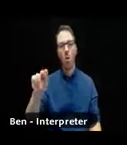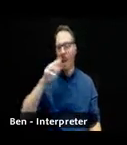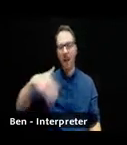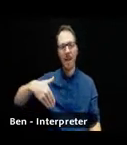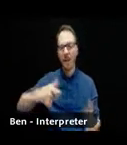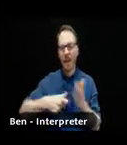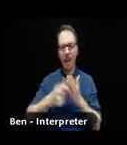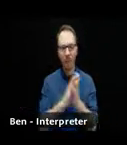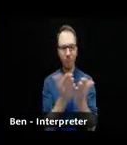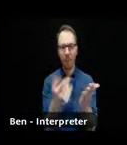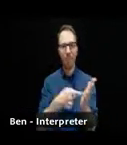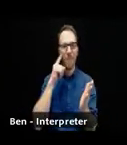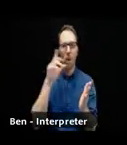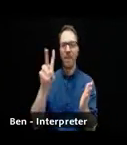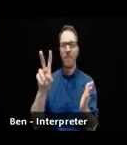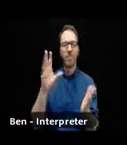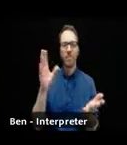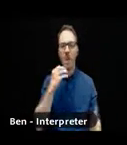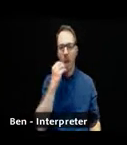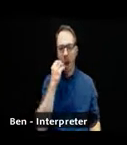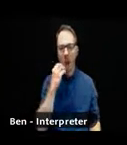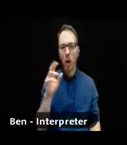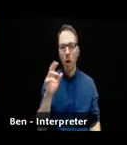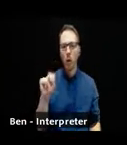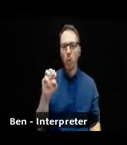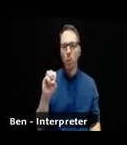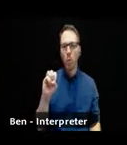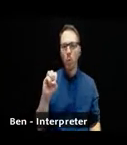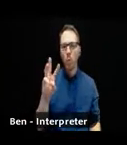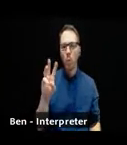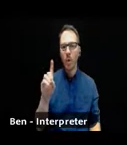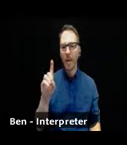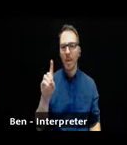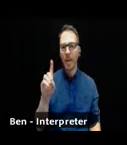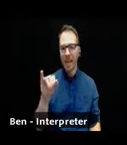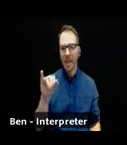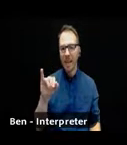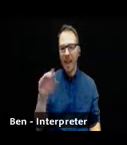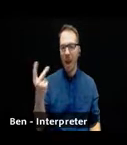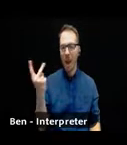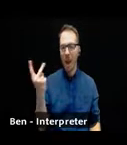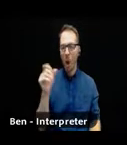my knowledge. Moody and I are working on it.